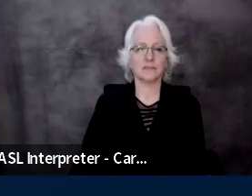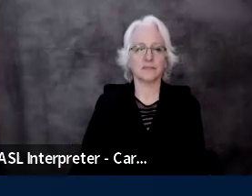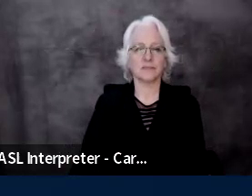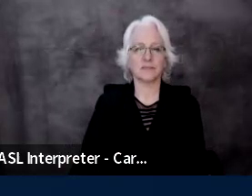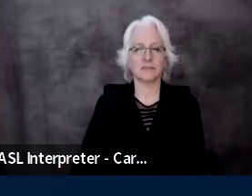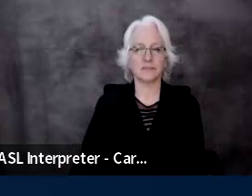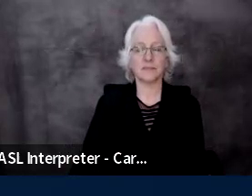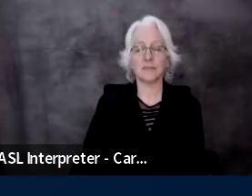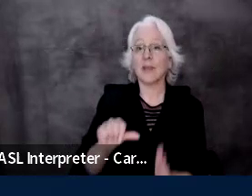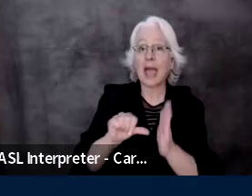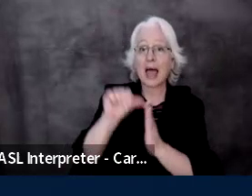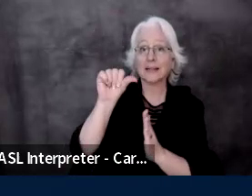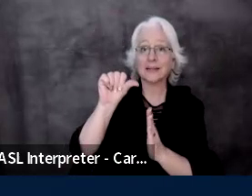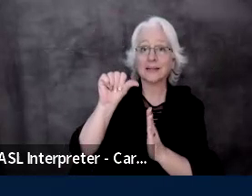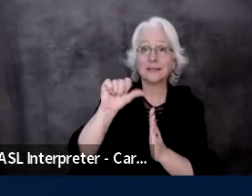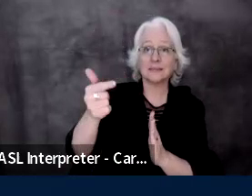Allison.